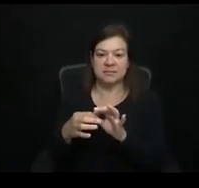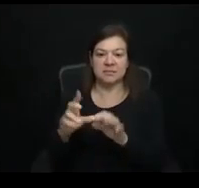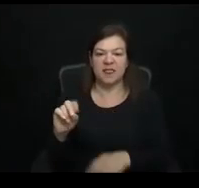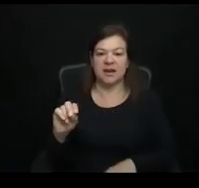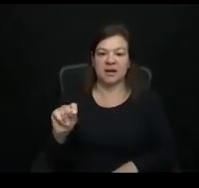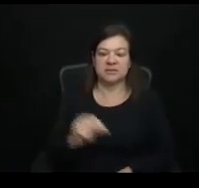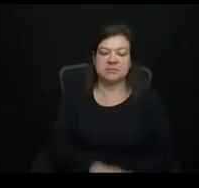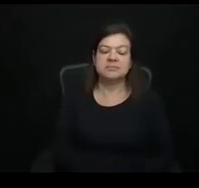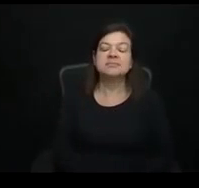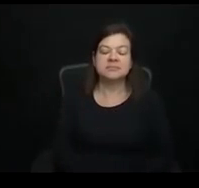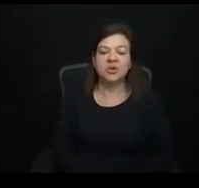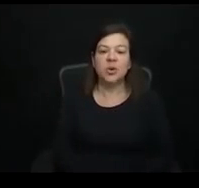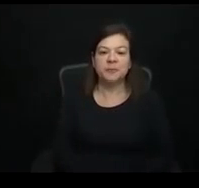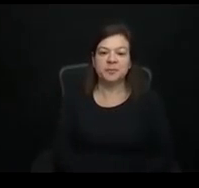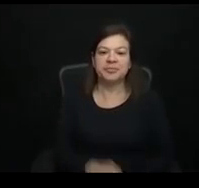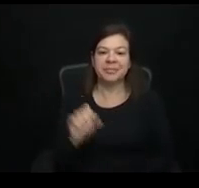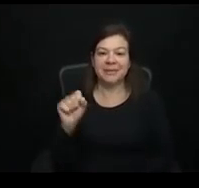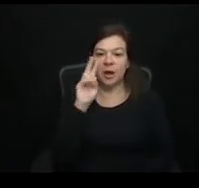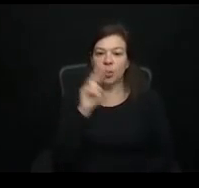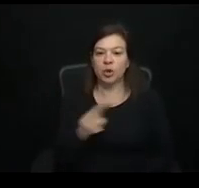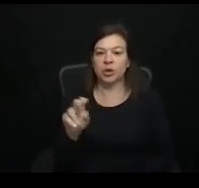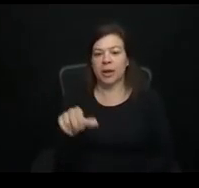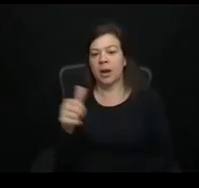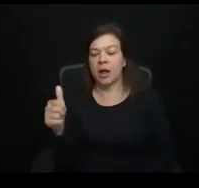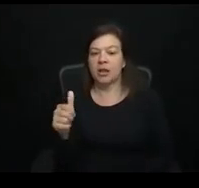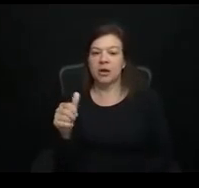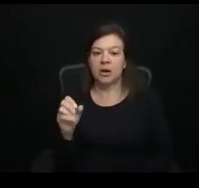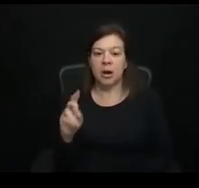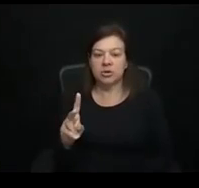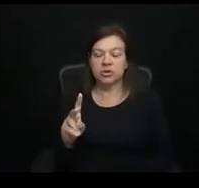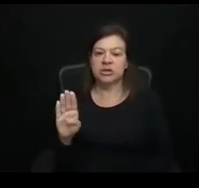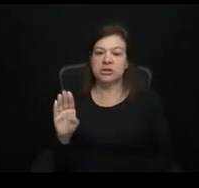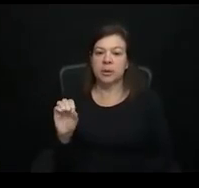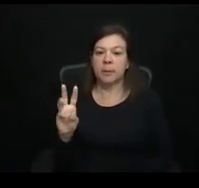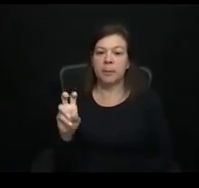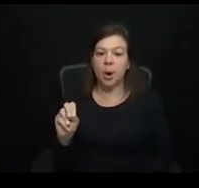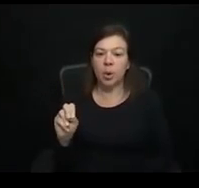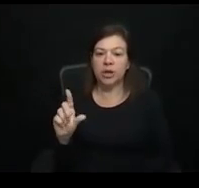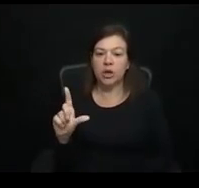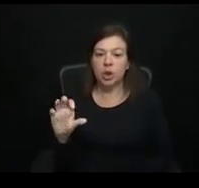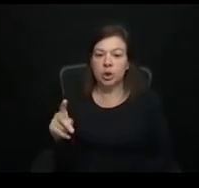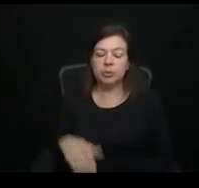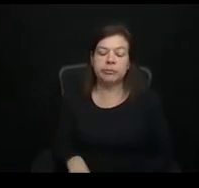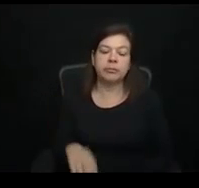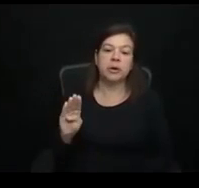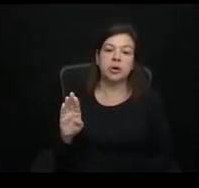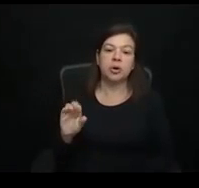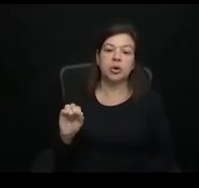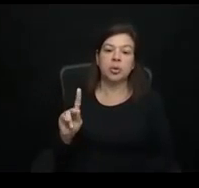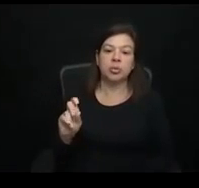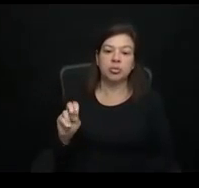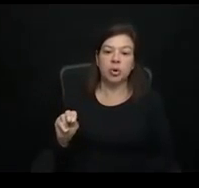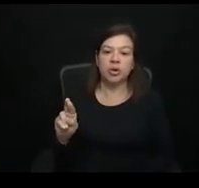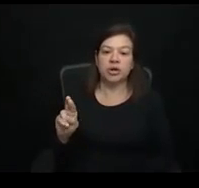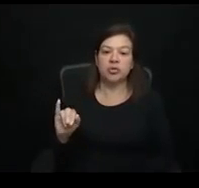yes, we're looking at other opportunities, whether it be Bowen Loop or Broken Rib Trail or any of those other opportunities we